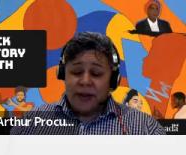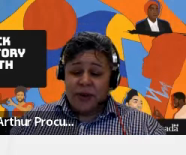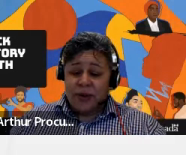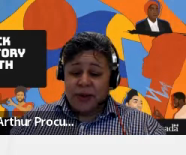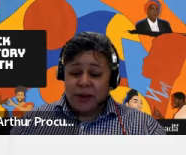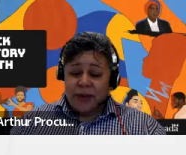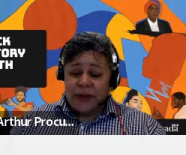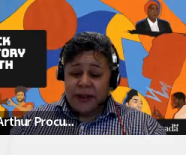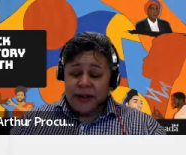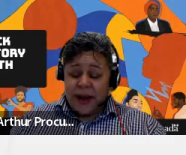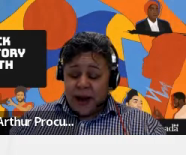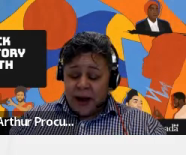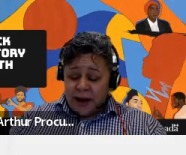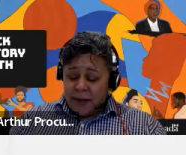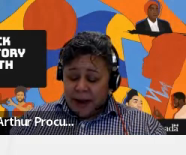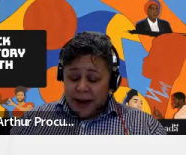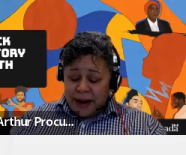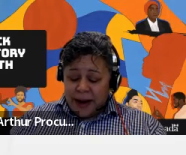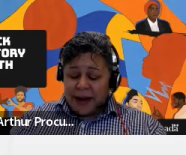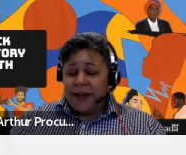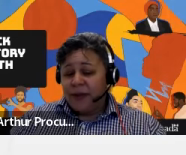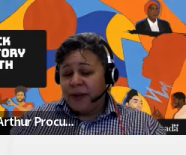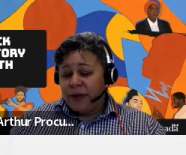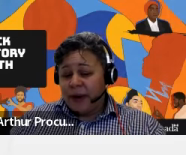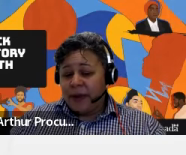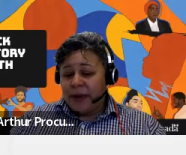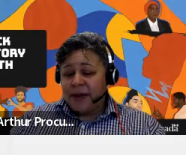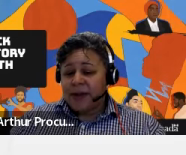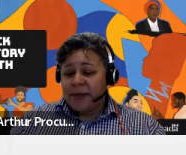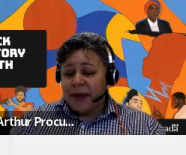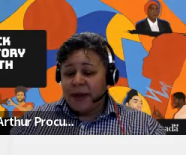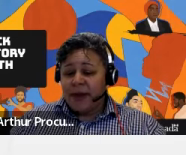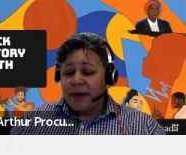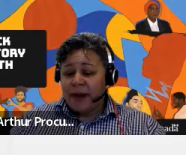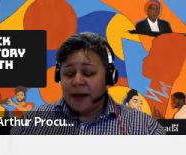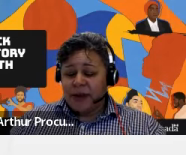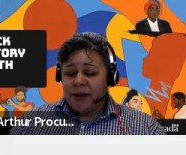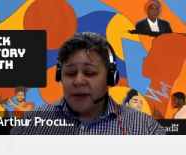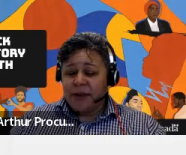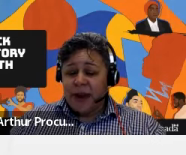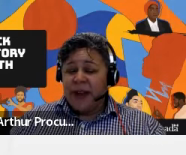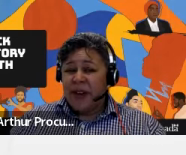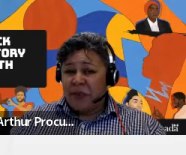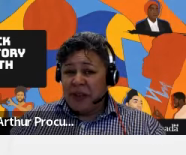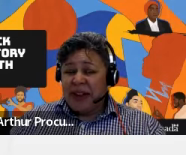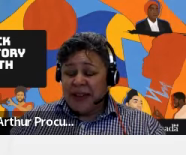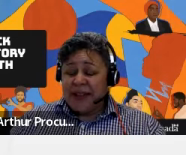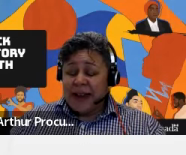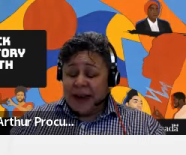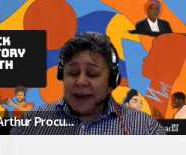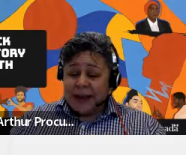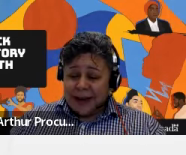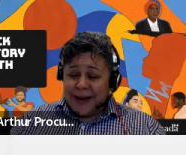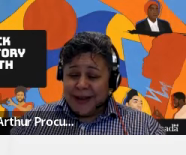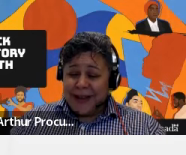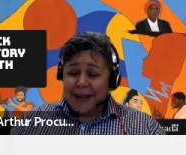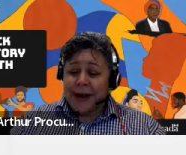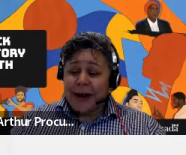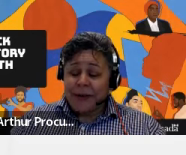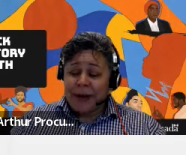that's goods or services. And I like to reframe this myth in terms of there really isn't